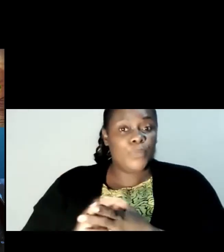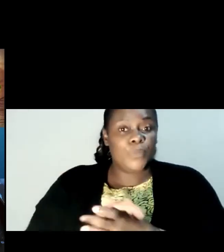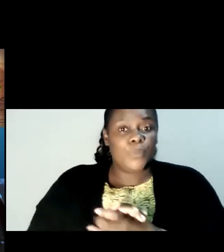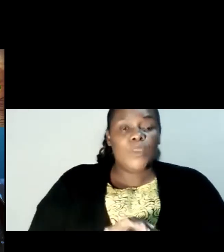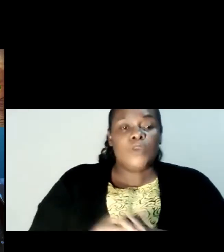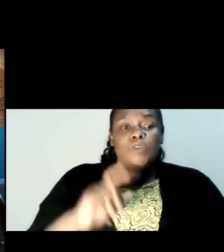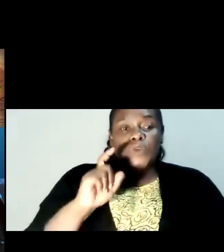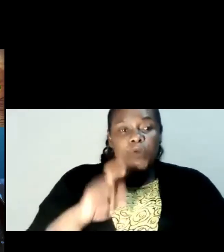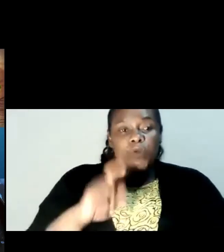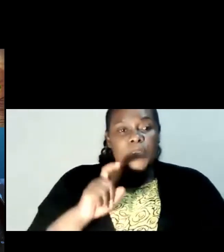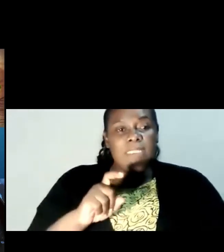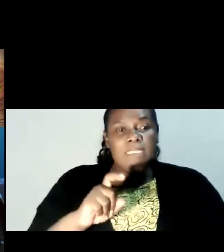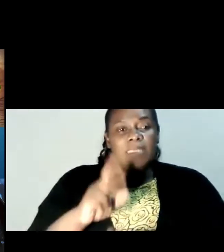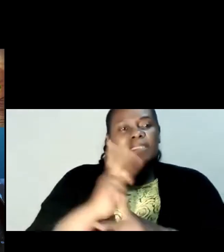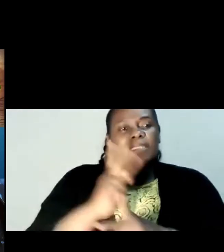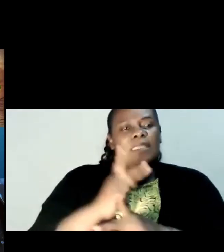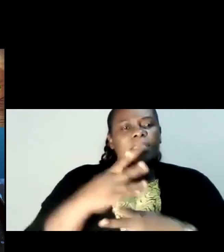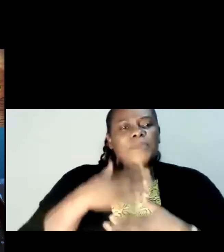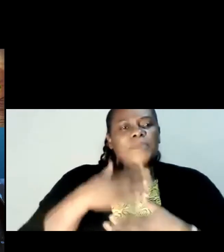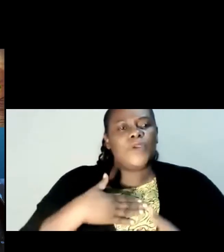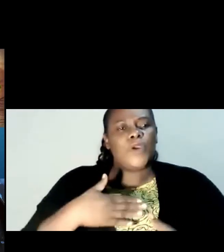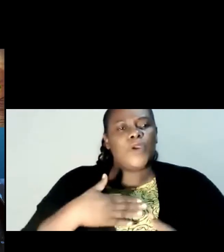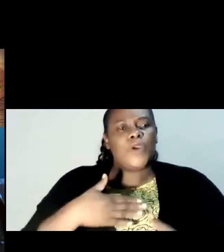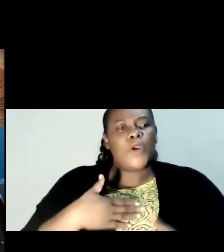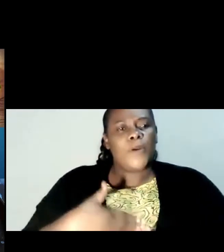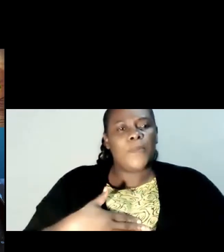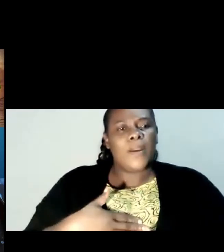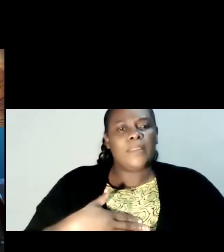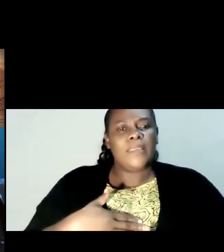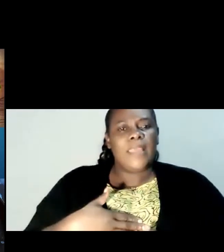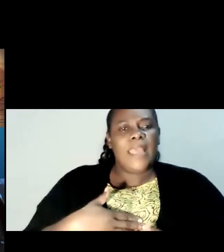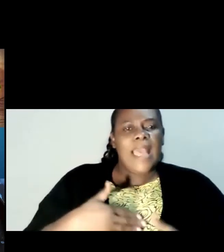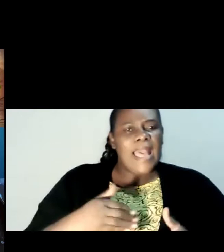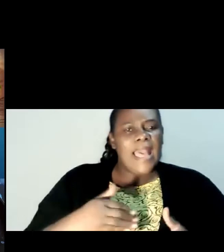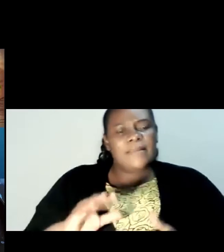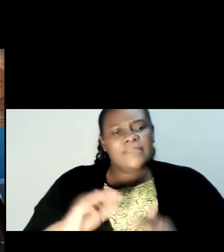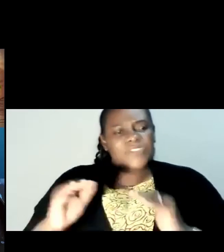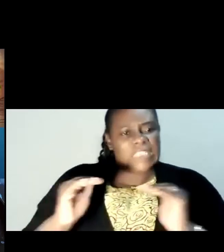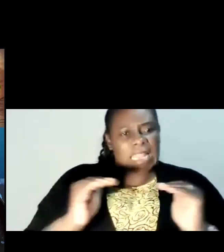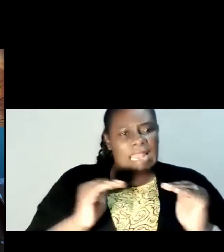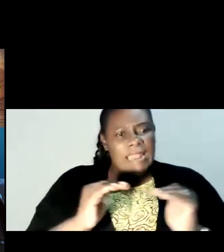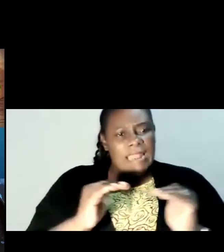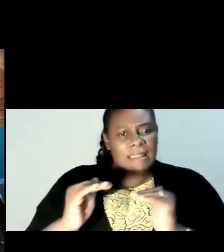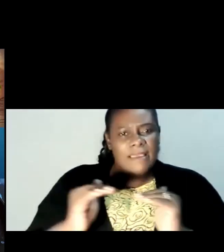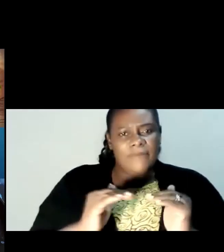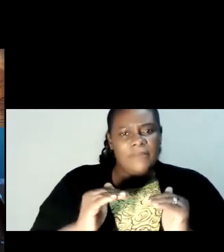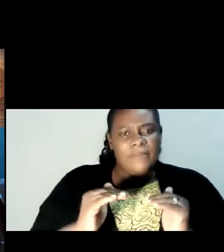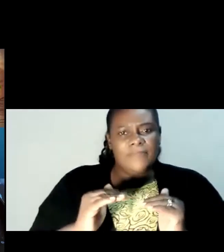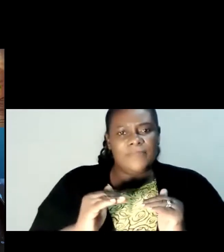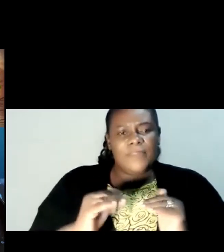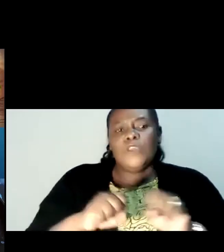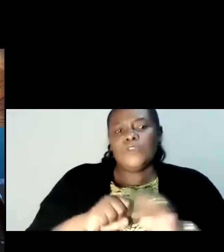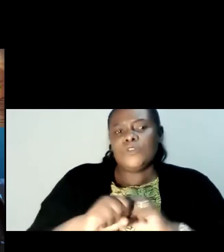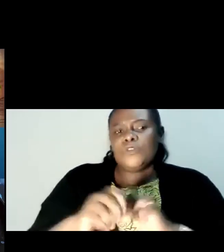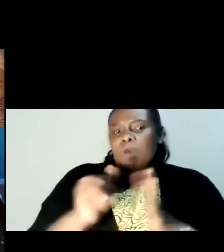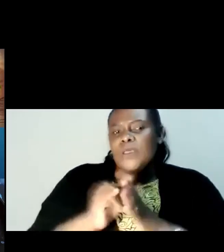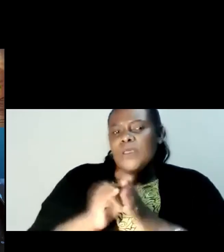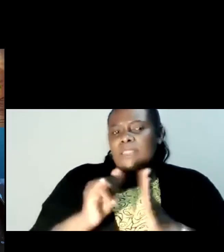weight at a certain level decreases your risk for getting these types of